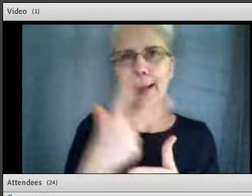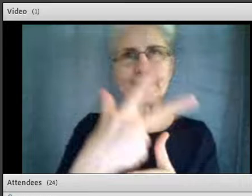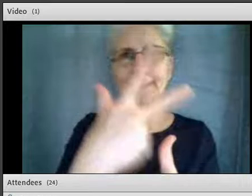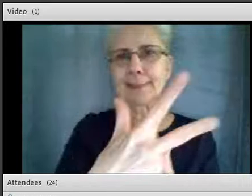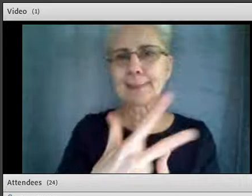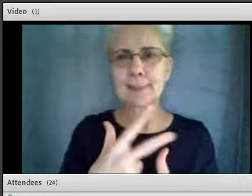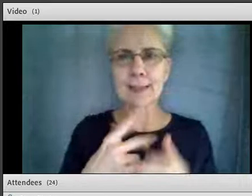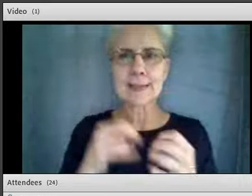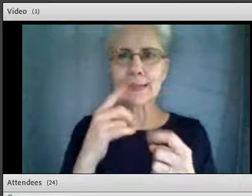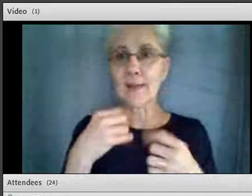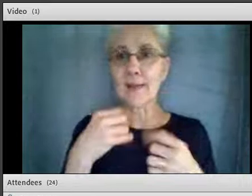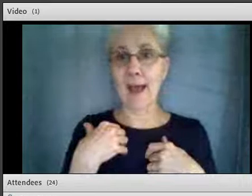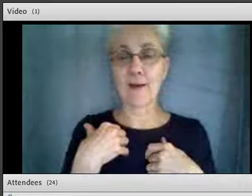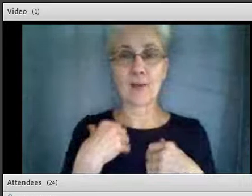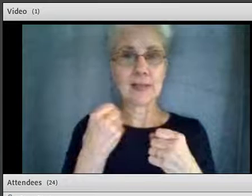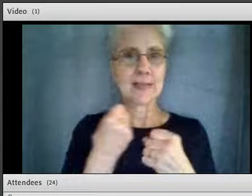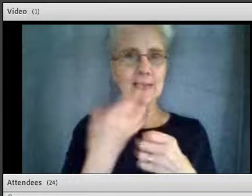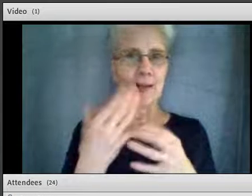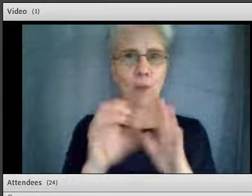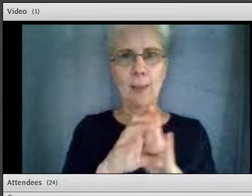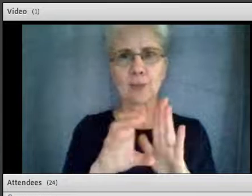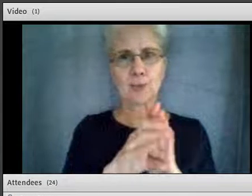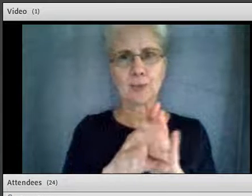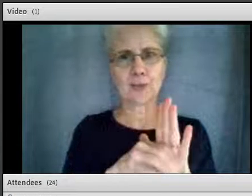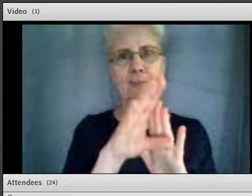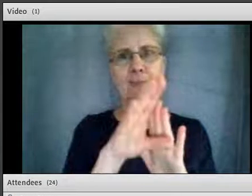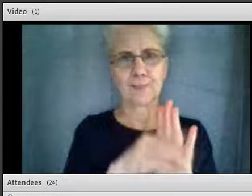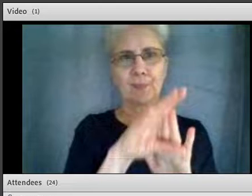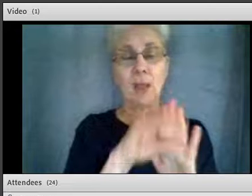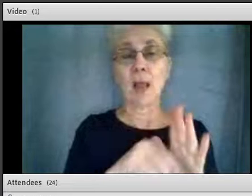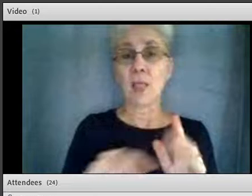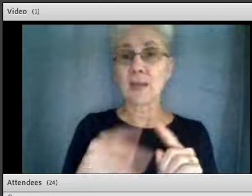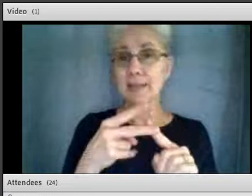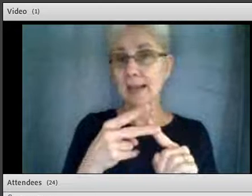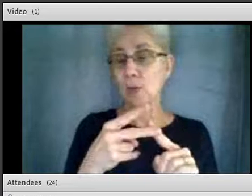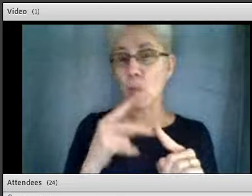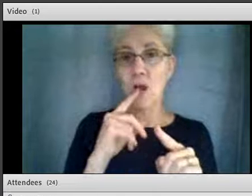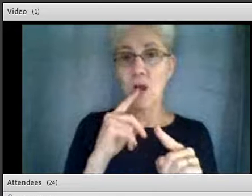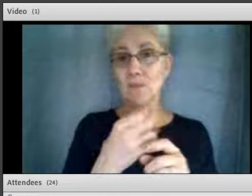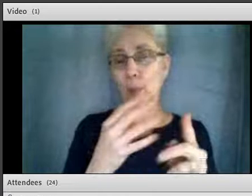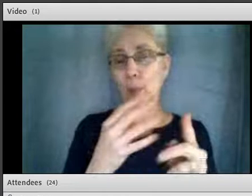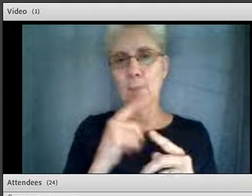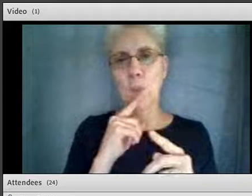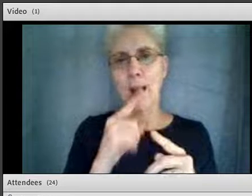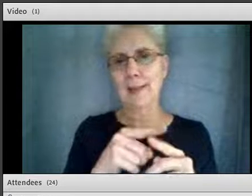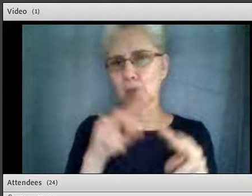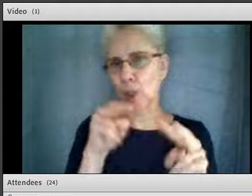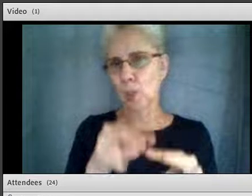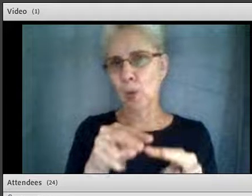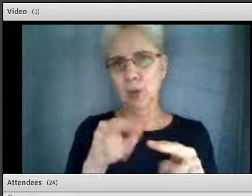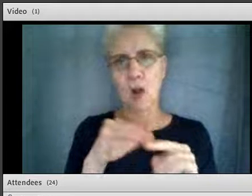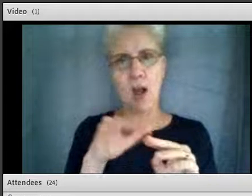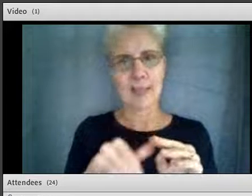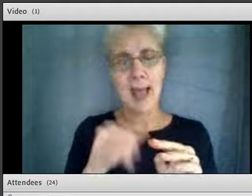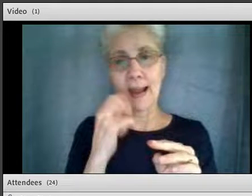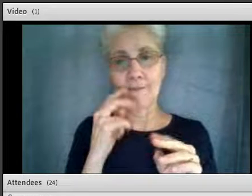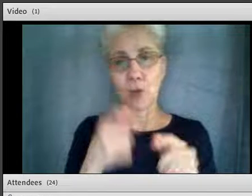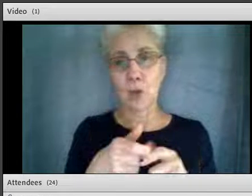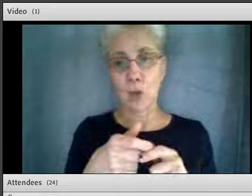through, because the second one very few people are actually looking at that, and if you looked at your click-through rate, it would be really